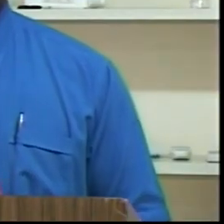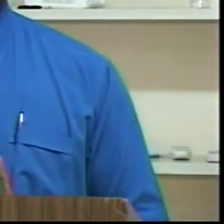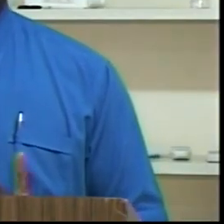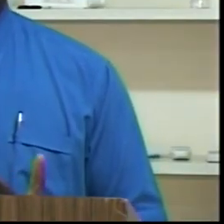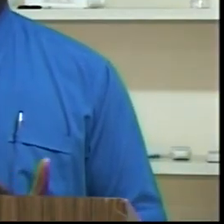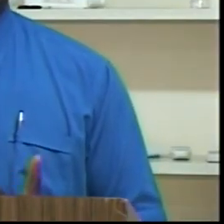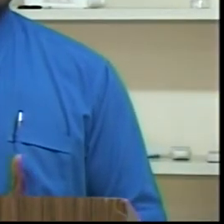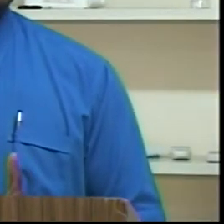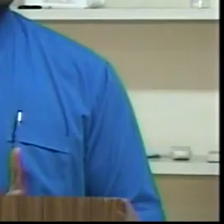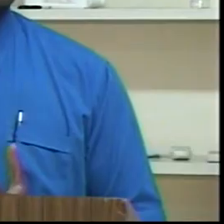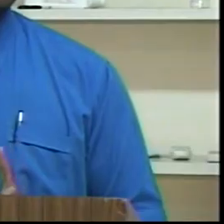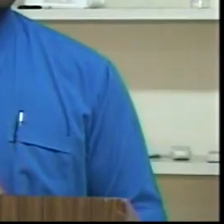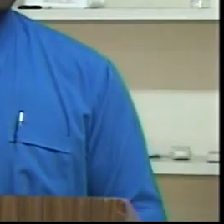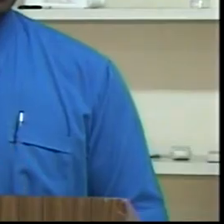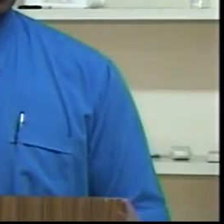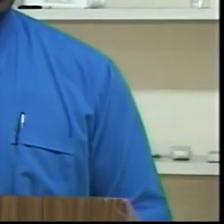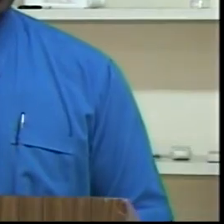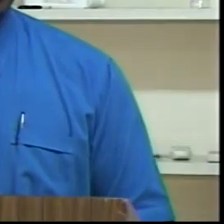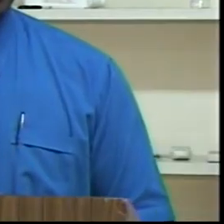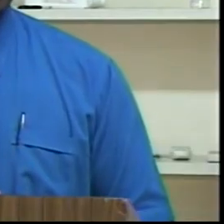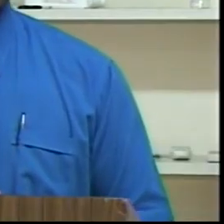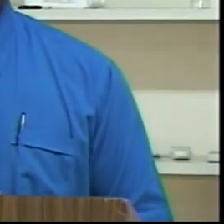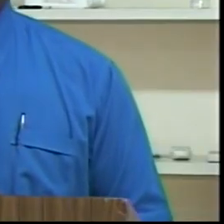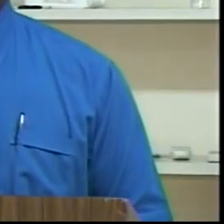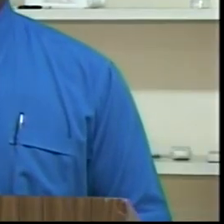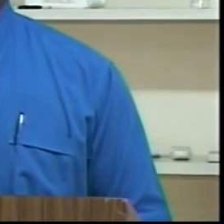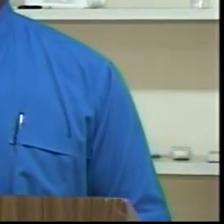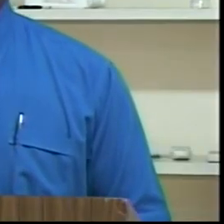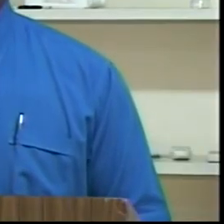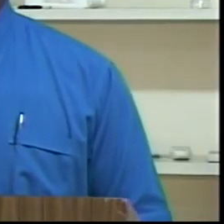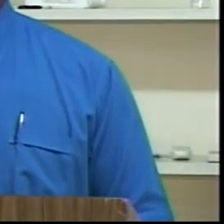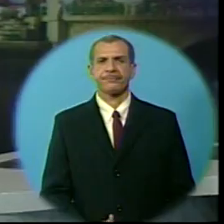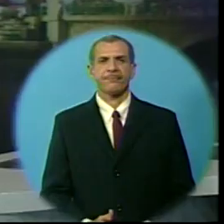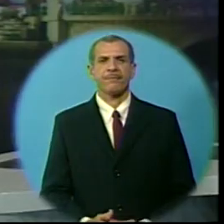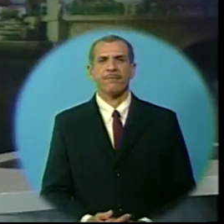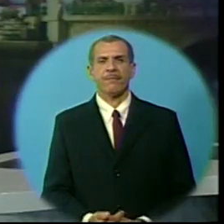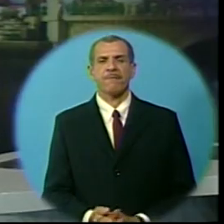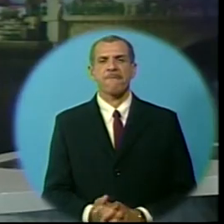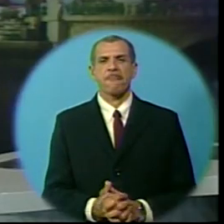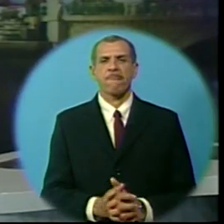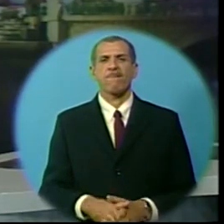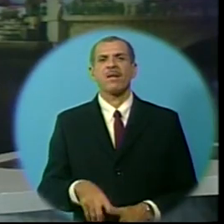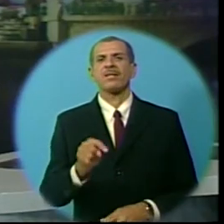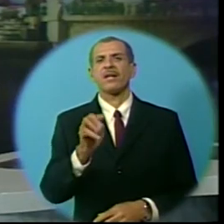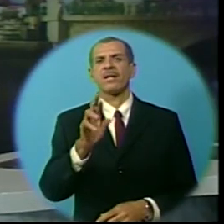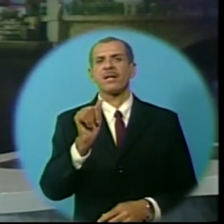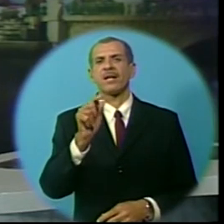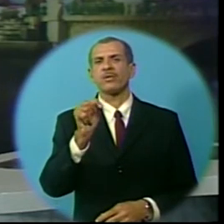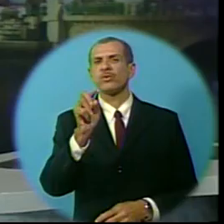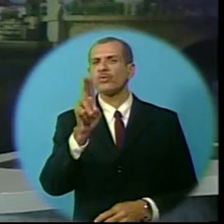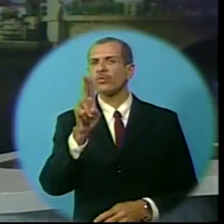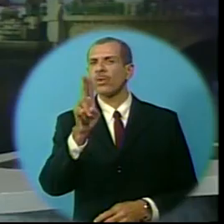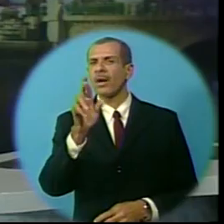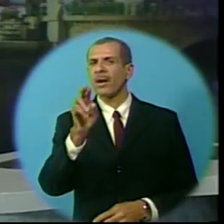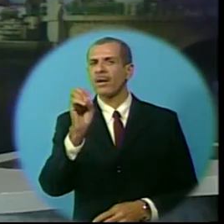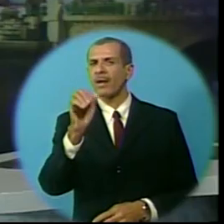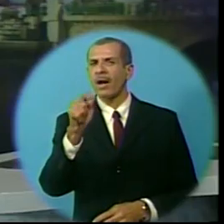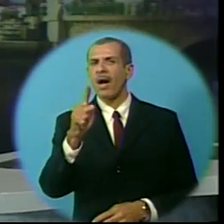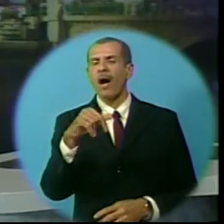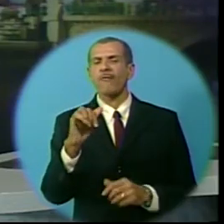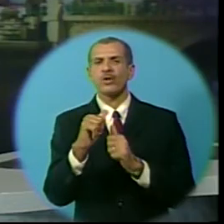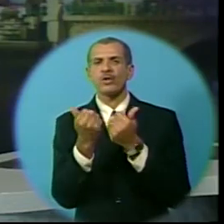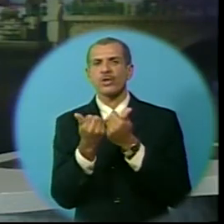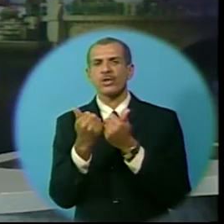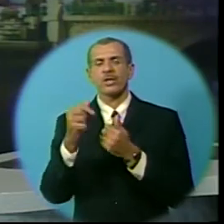without having the stress of trying to locate chairs to sit on. Treasurer of the association, Orlando